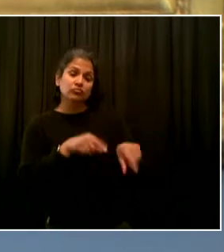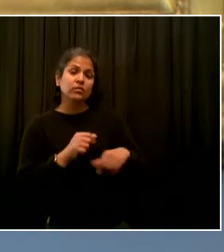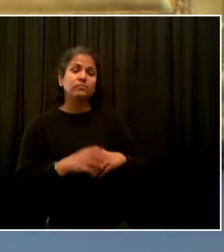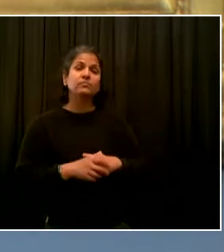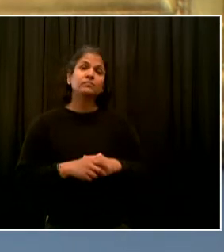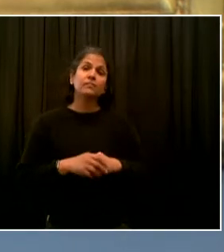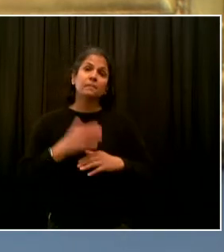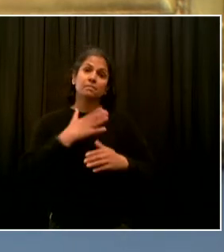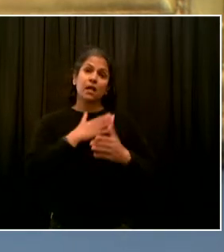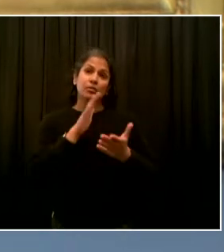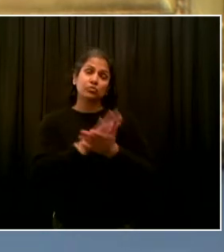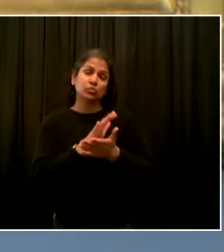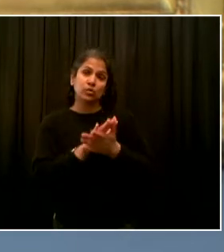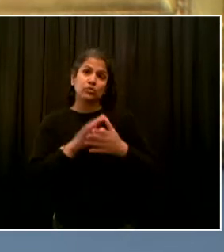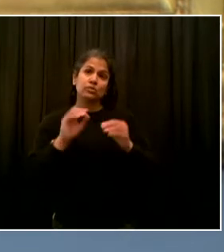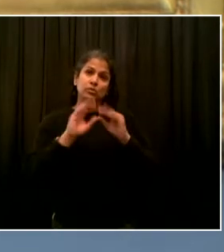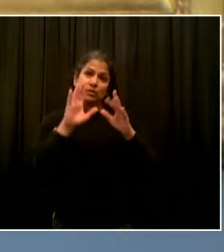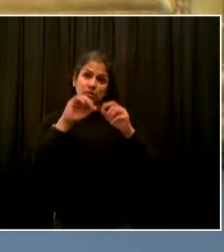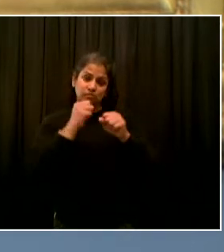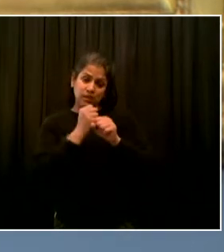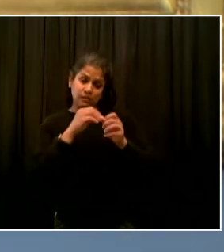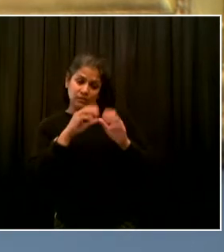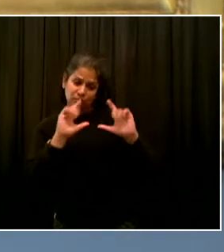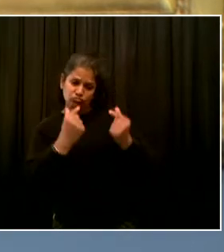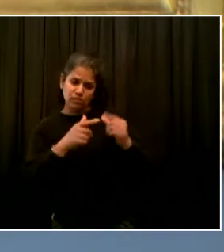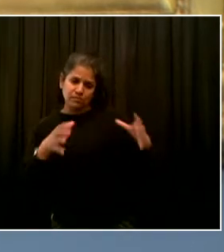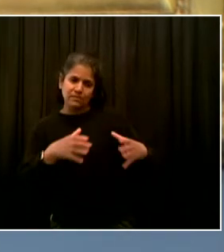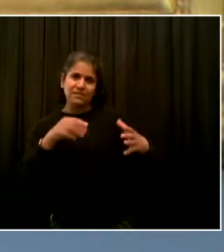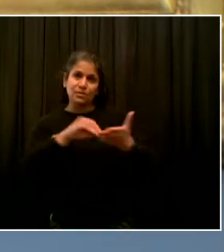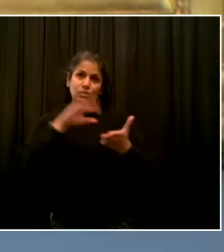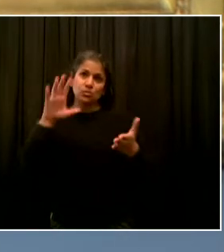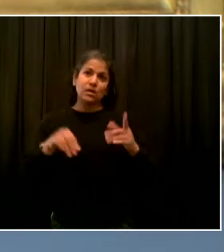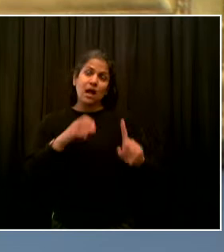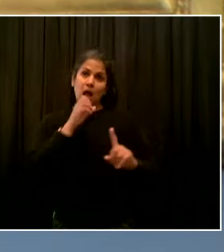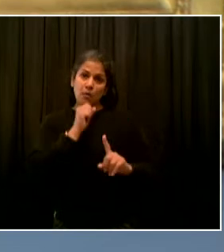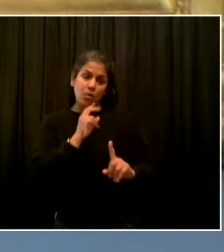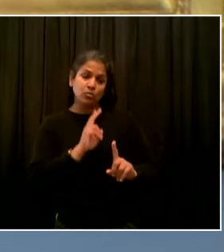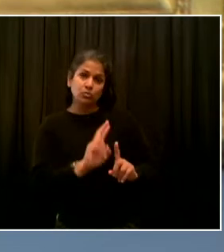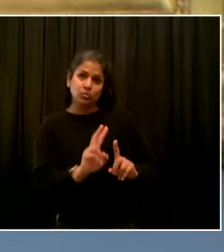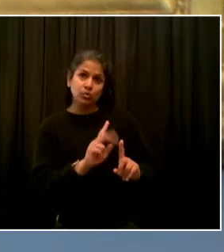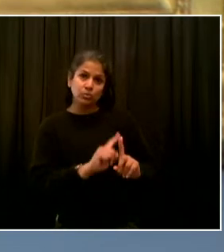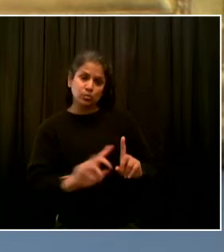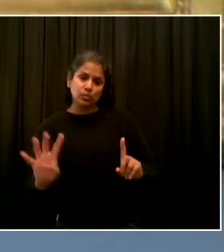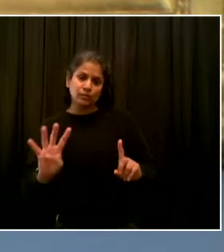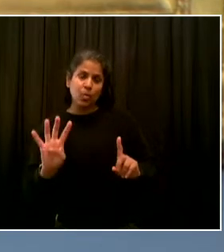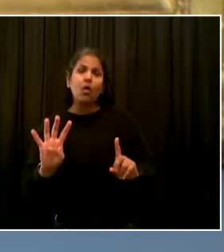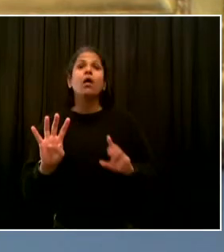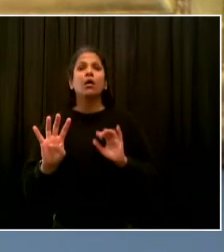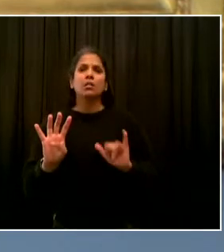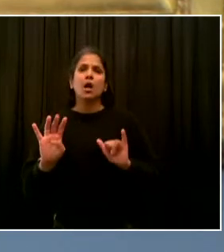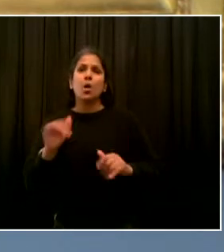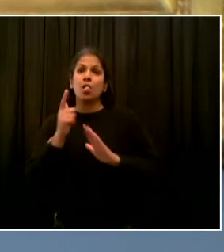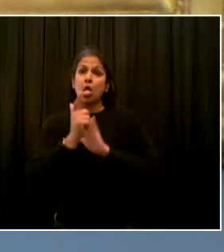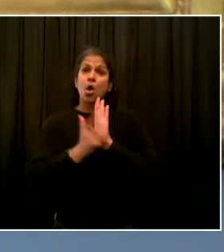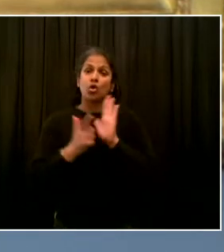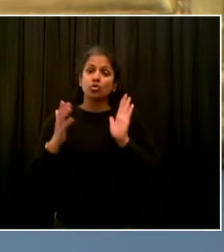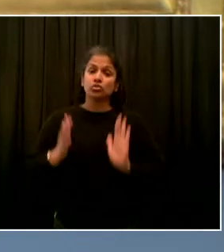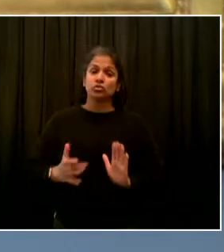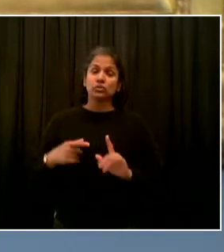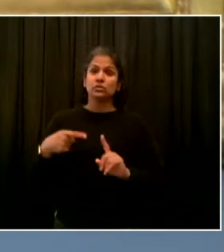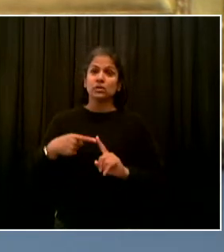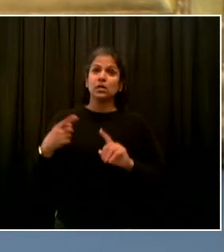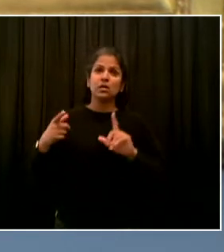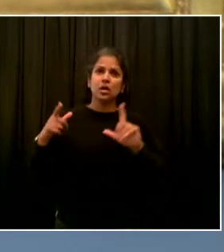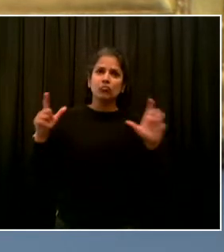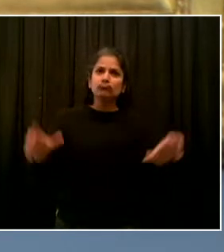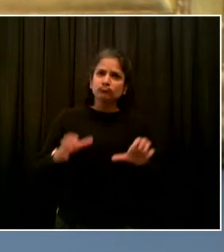just a specific group, two through four. And our attorneys are going to take the necessary actions. As soon as we